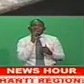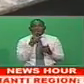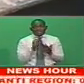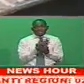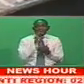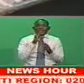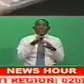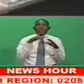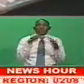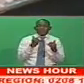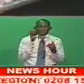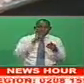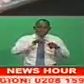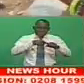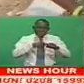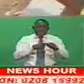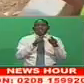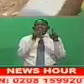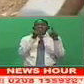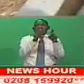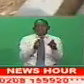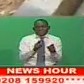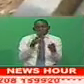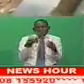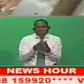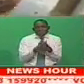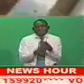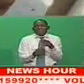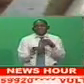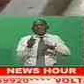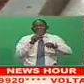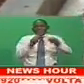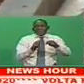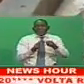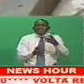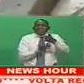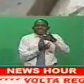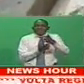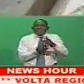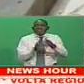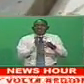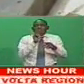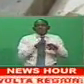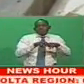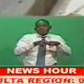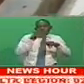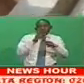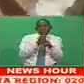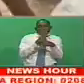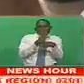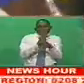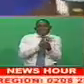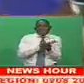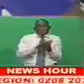treatment, the Ghana Water Company is to begin the piloting of this new technology, which relies on salt to produce chlorine